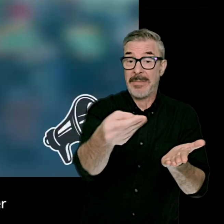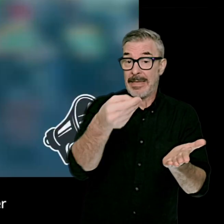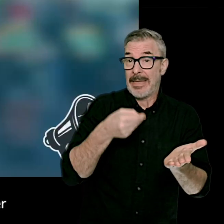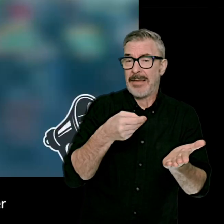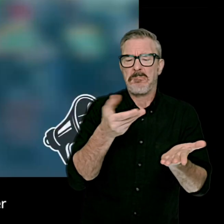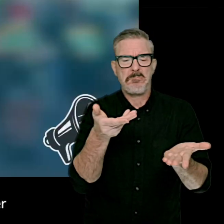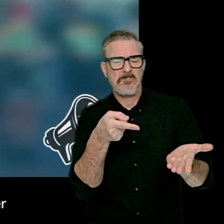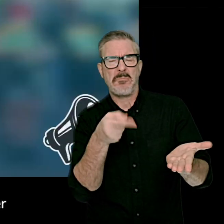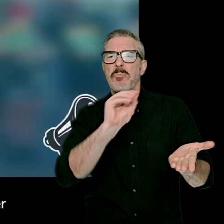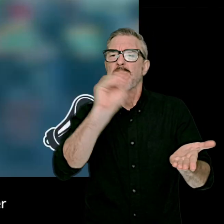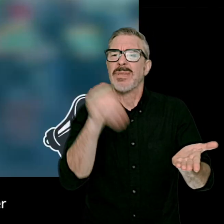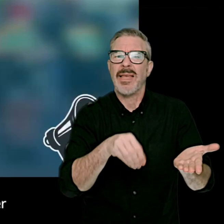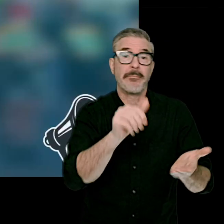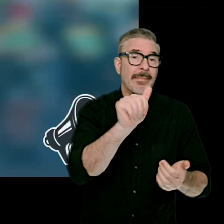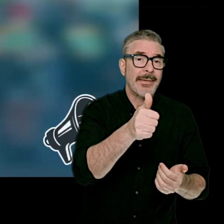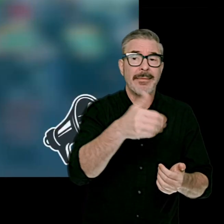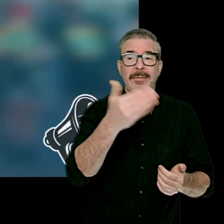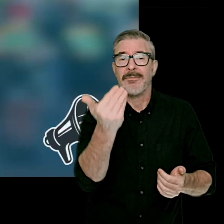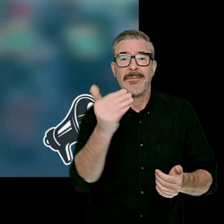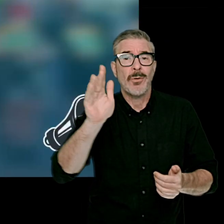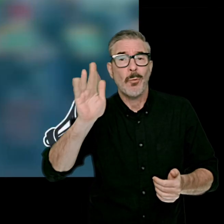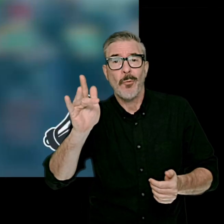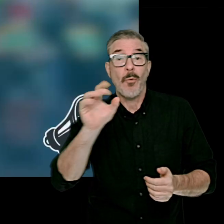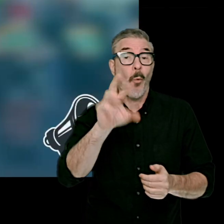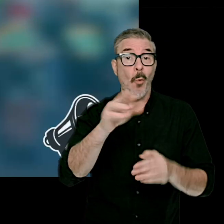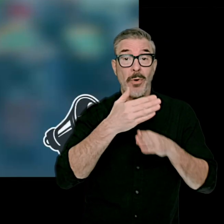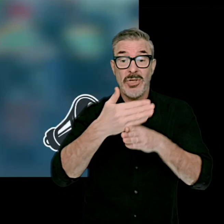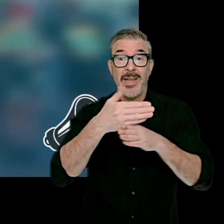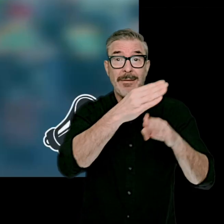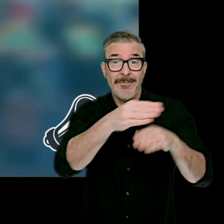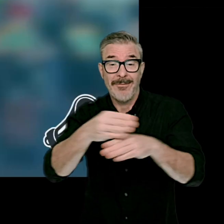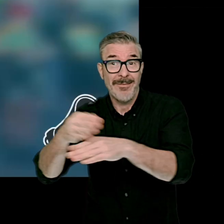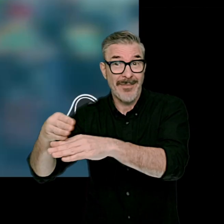the employer or for business cost.